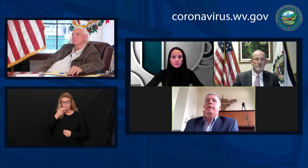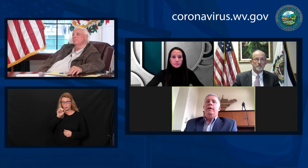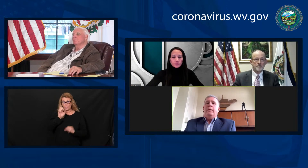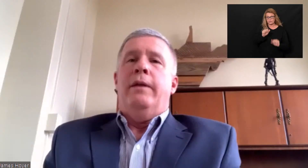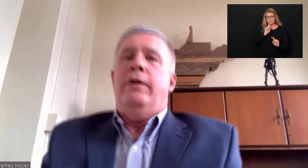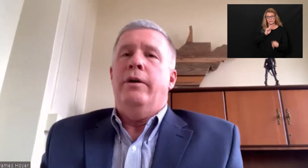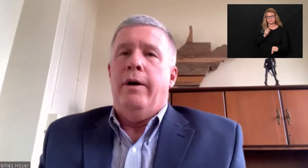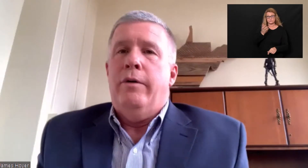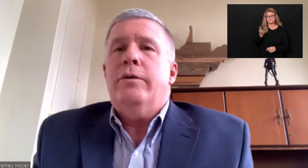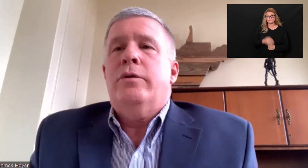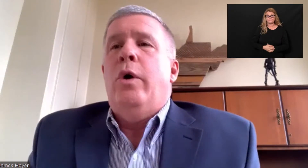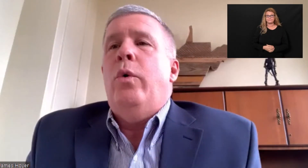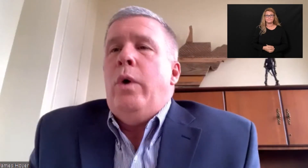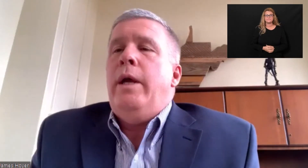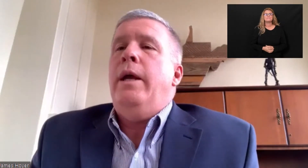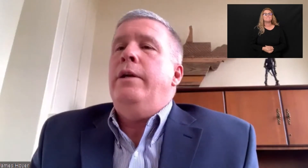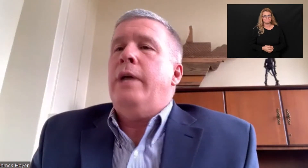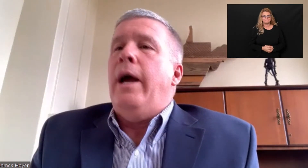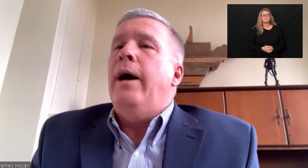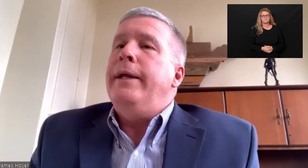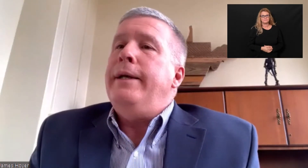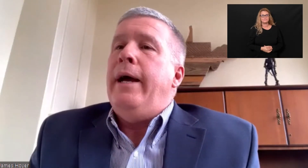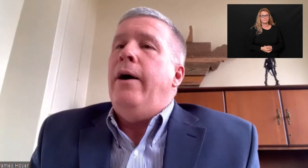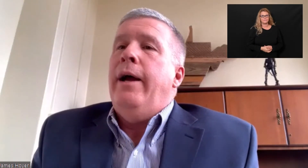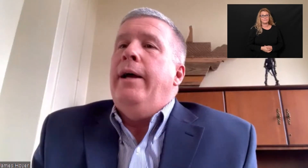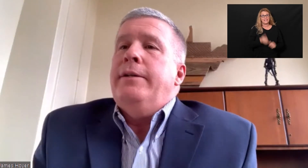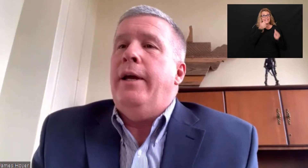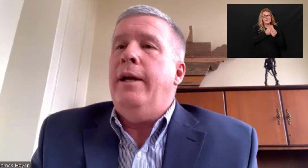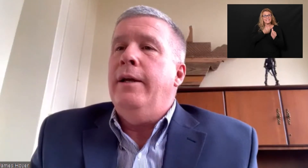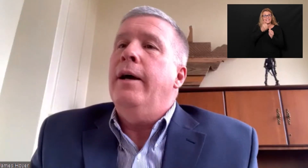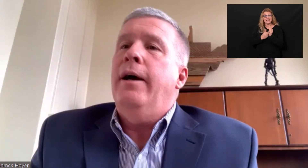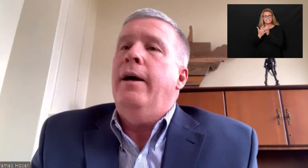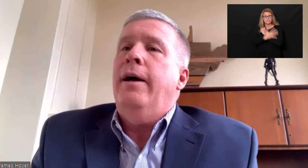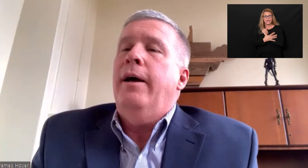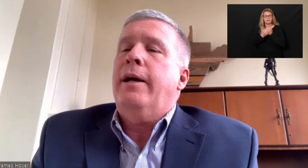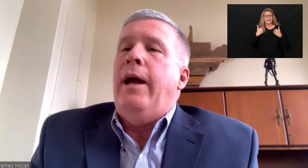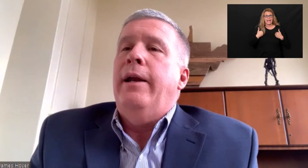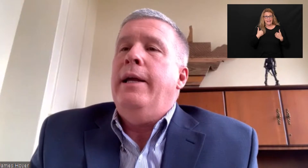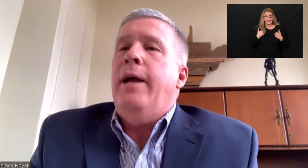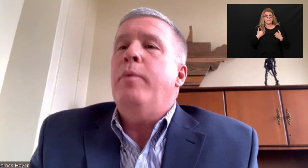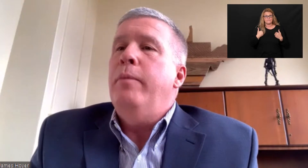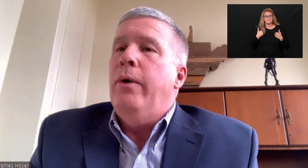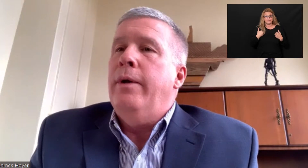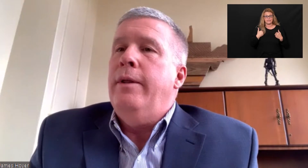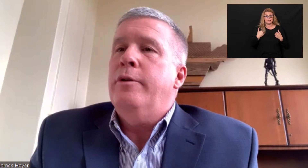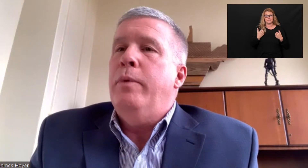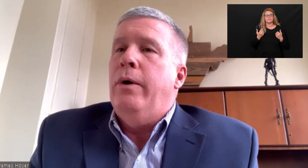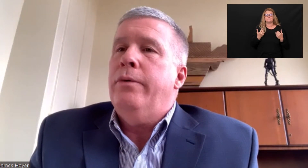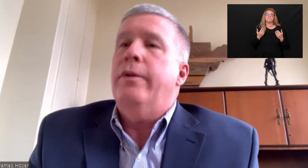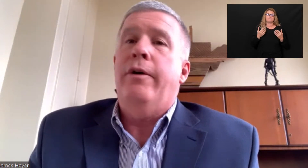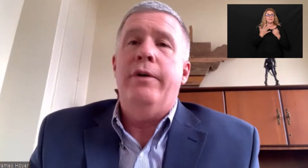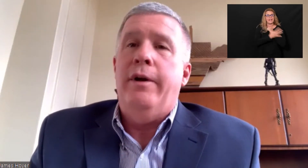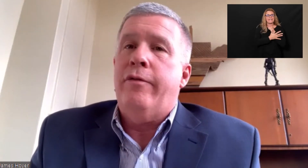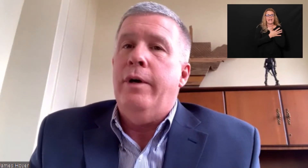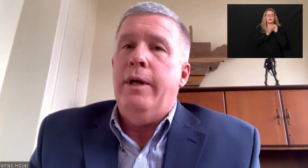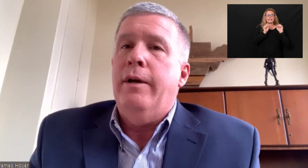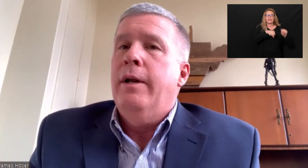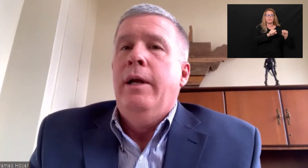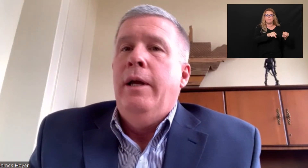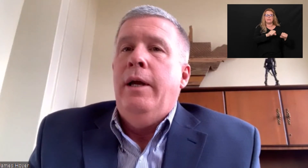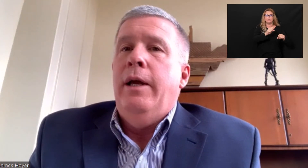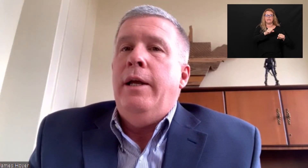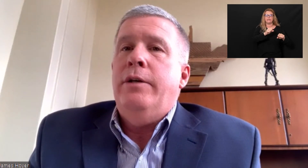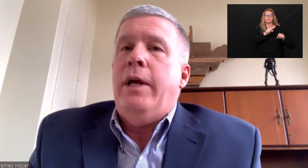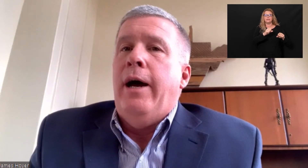sir. Thank you, Governor. So each county now has a county capability that's built. They're different